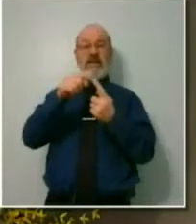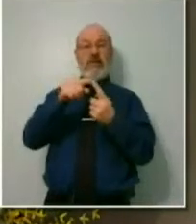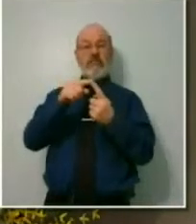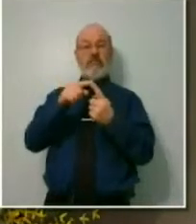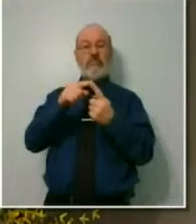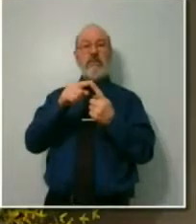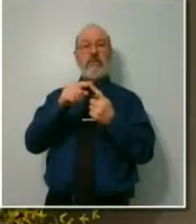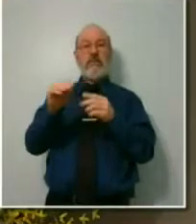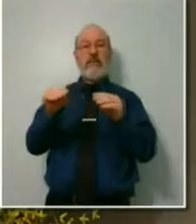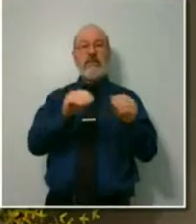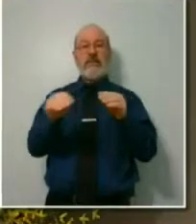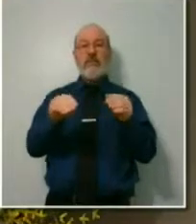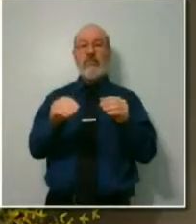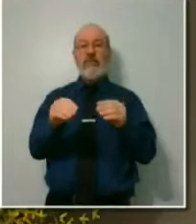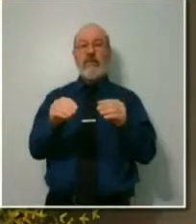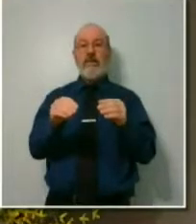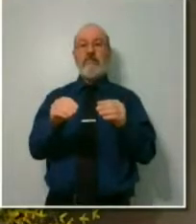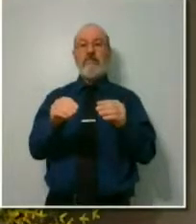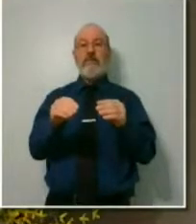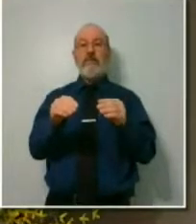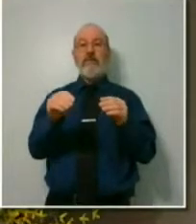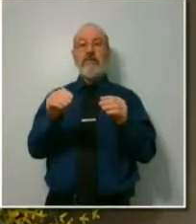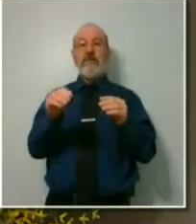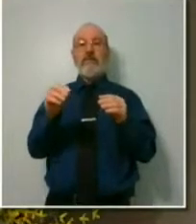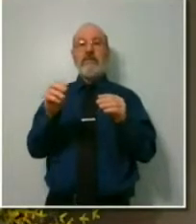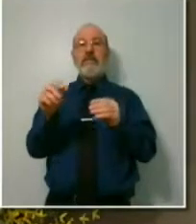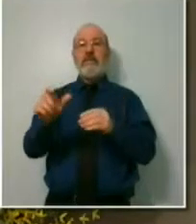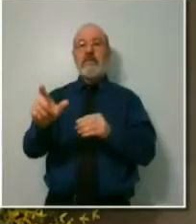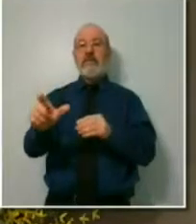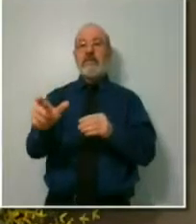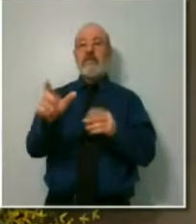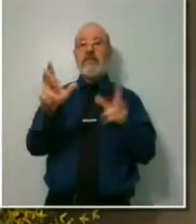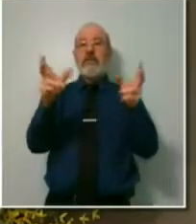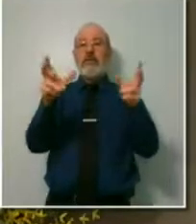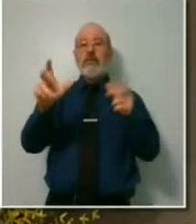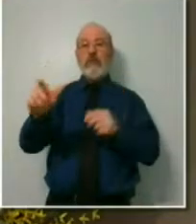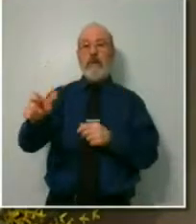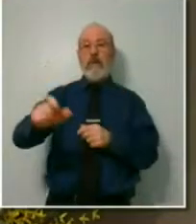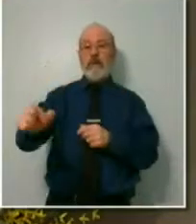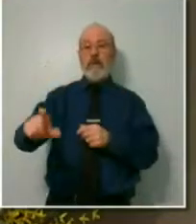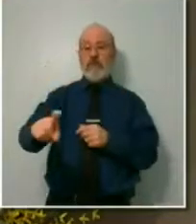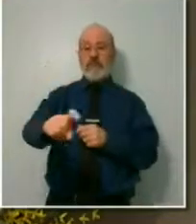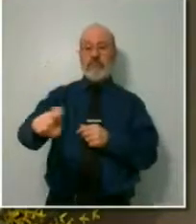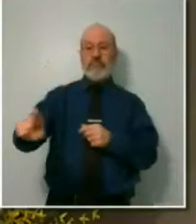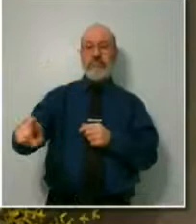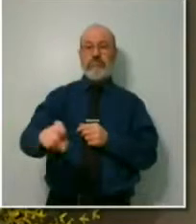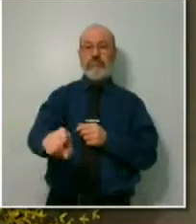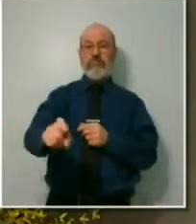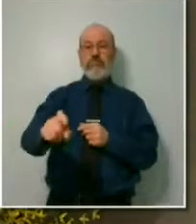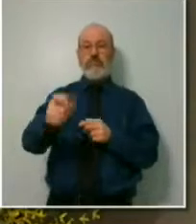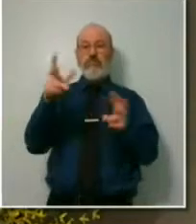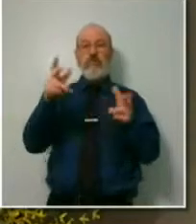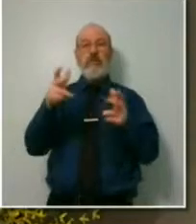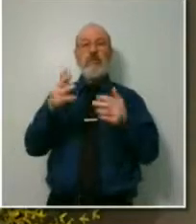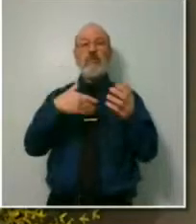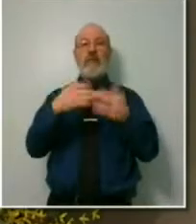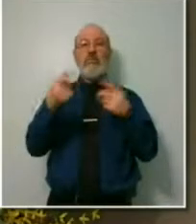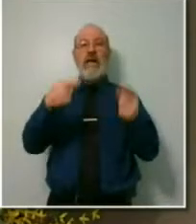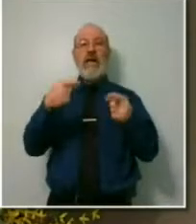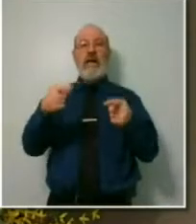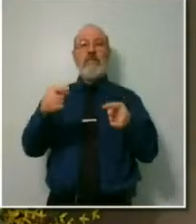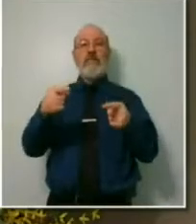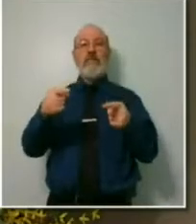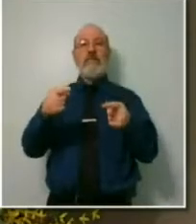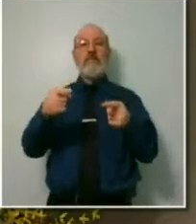the mouse, that's touching the touchpad, that's clicking the mouse. Whatever's happening is under